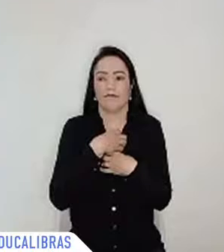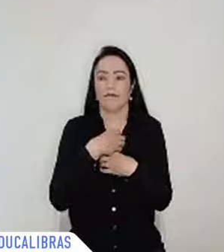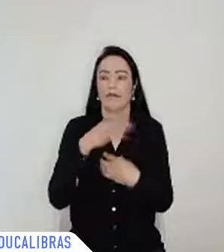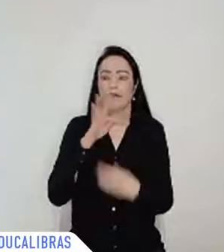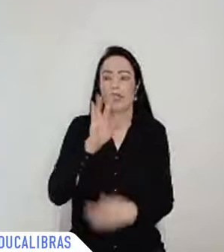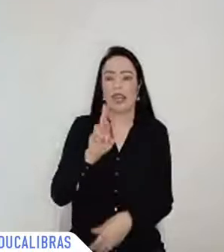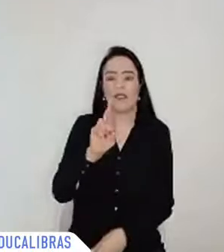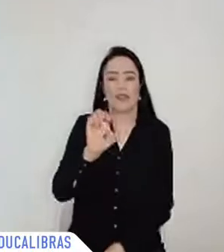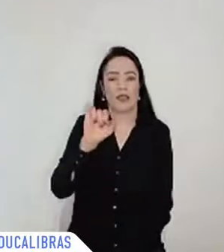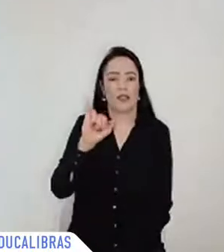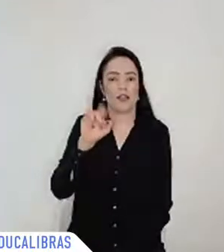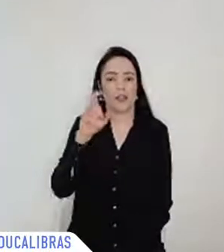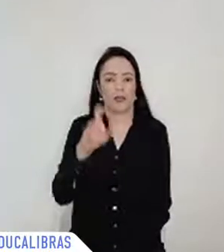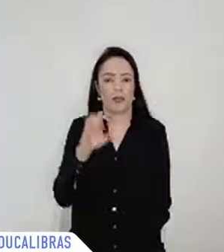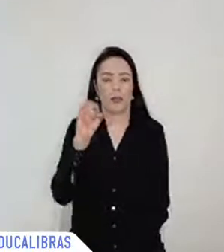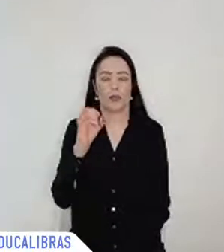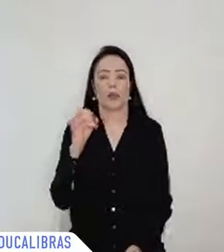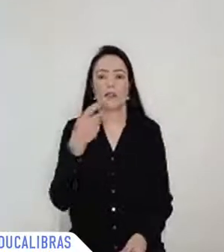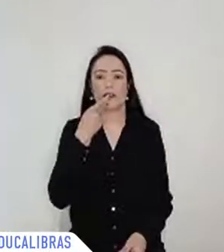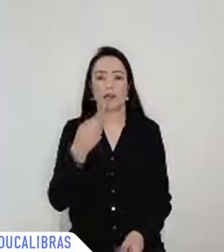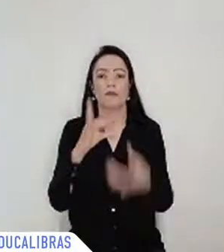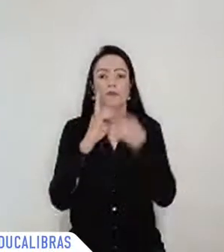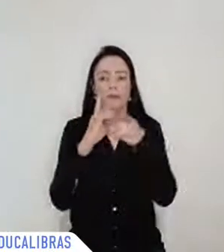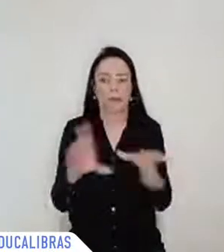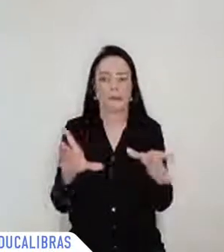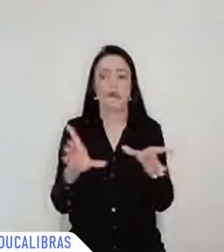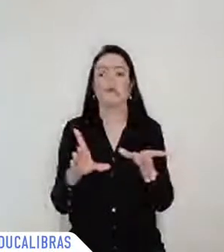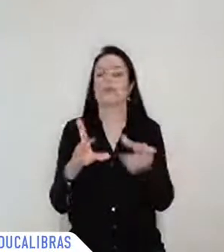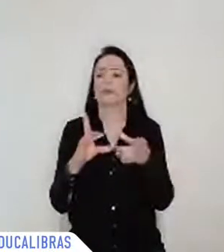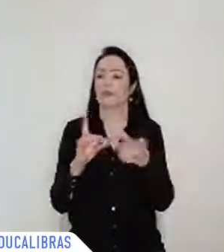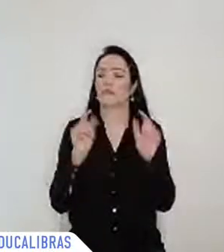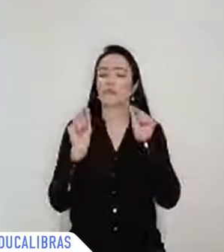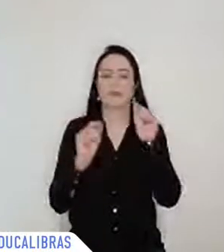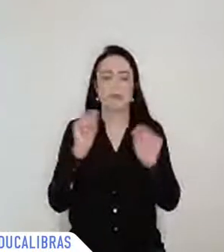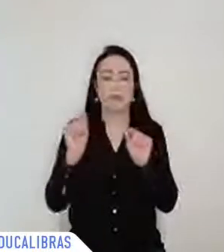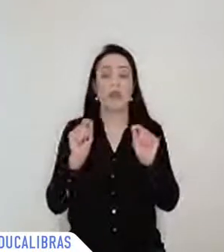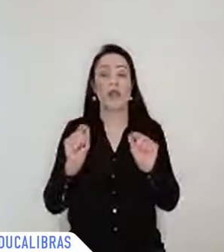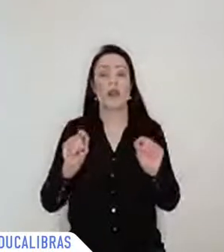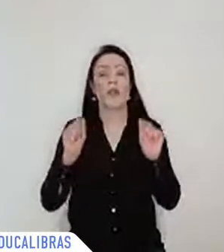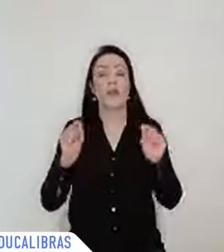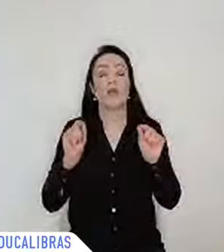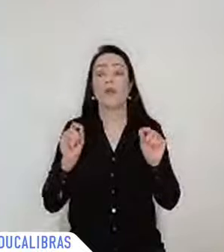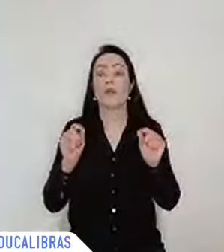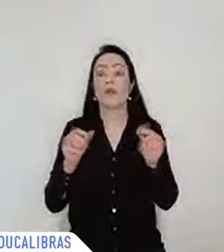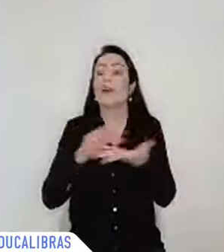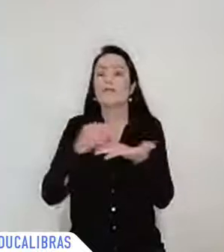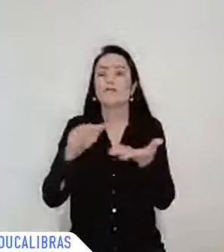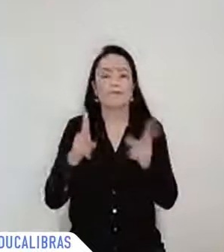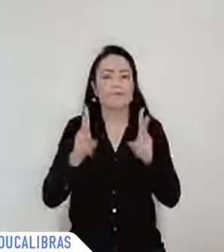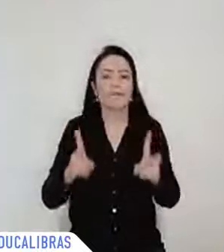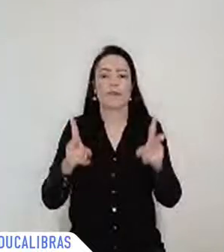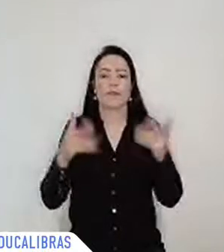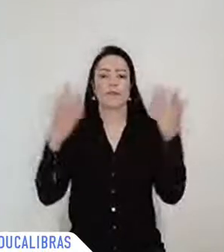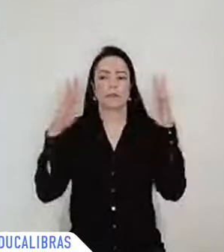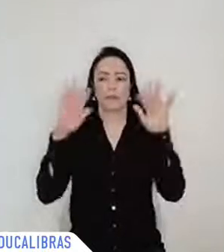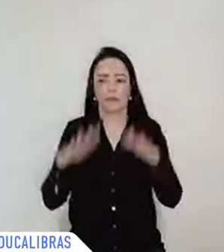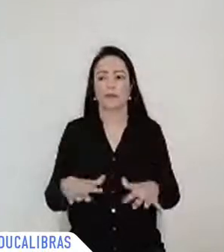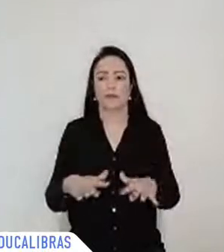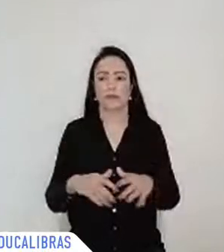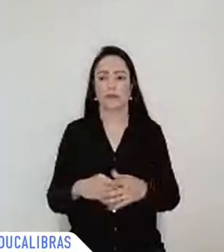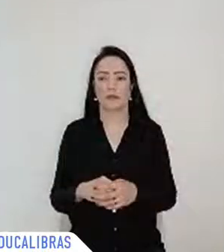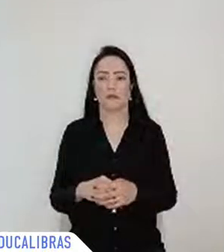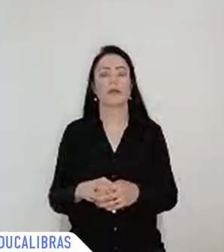add to what Marcelo Freixo said, I was really moved about his discourse on democracy